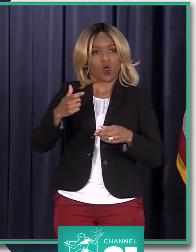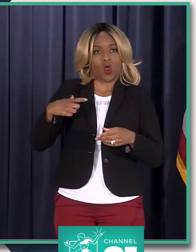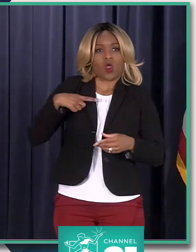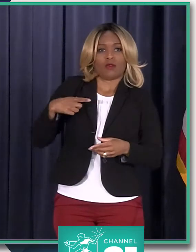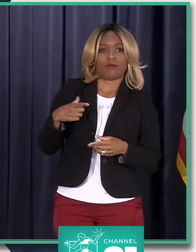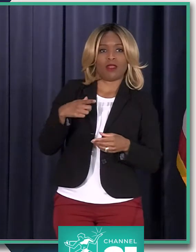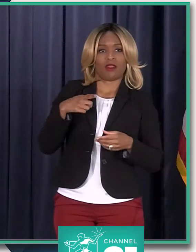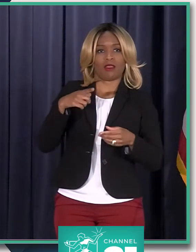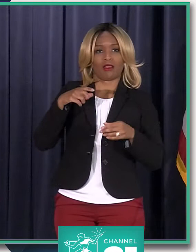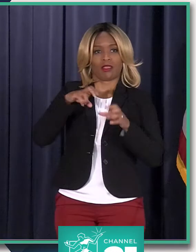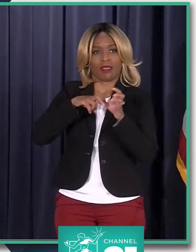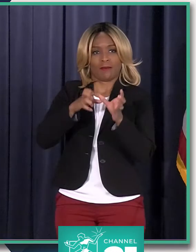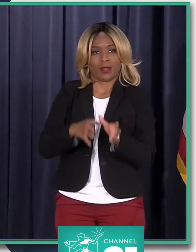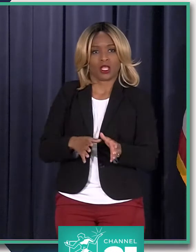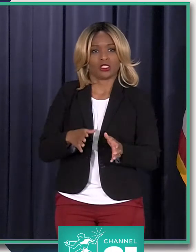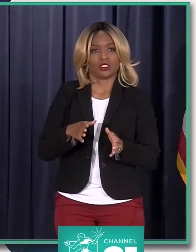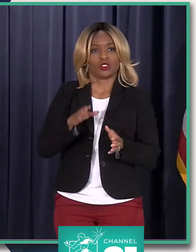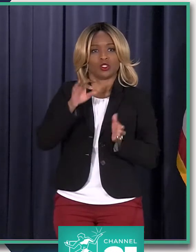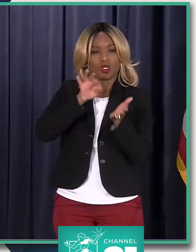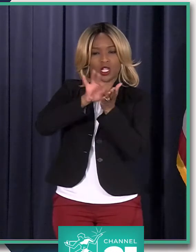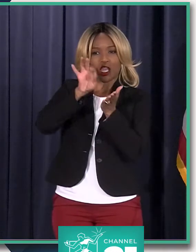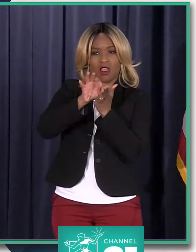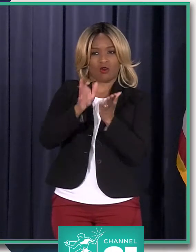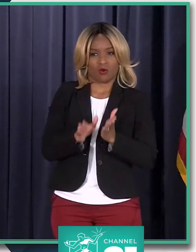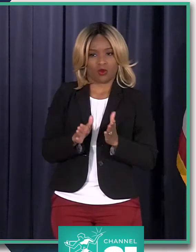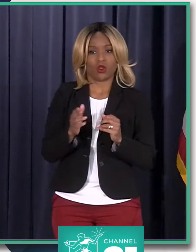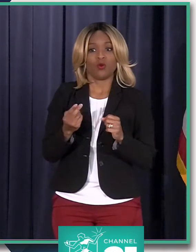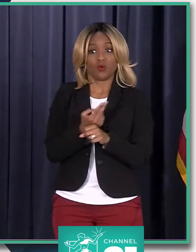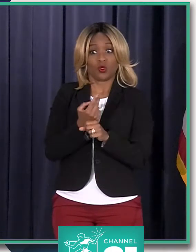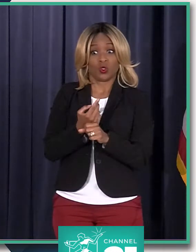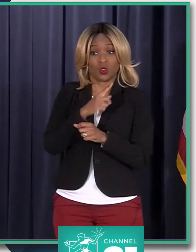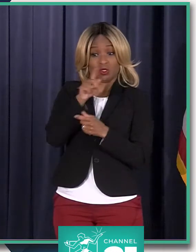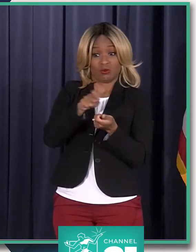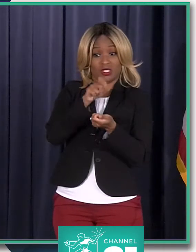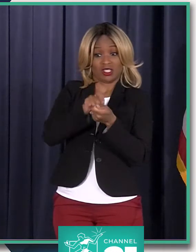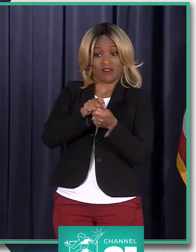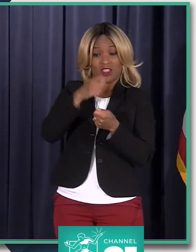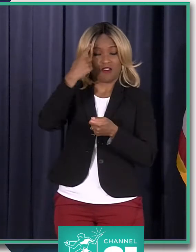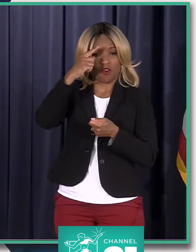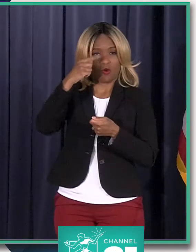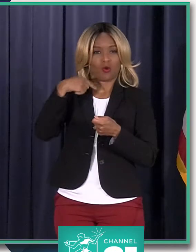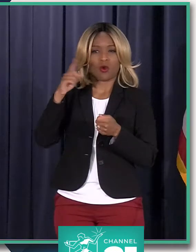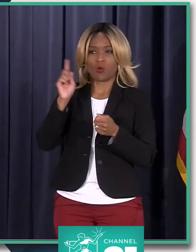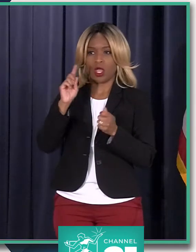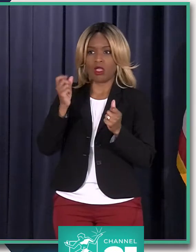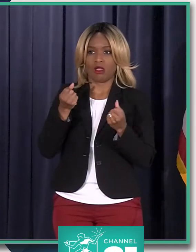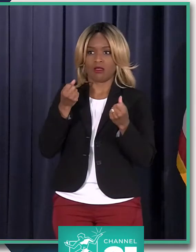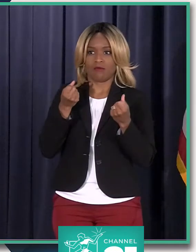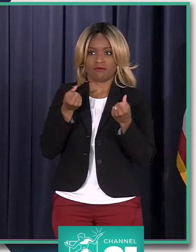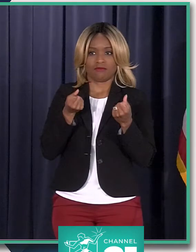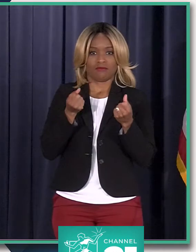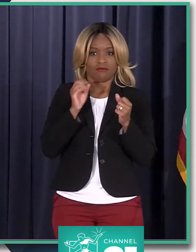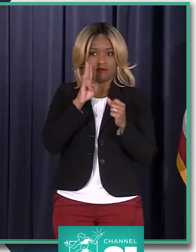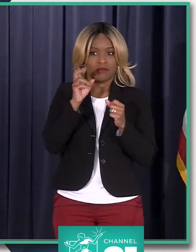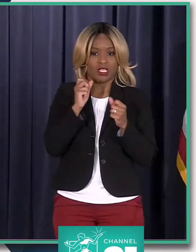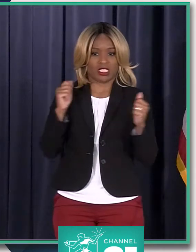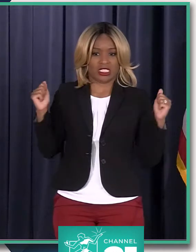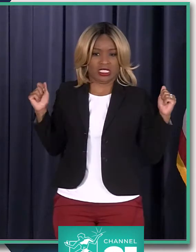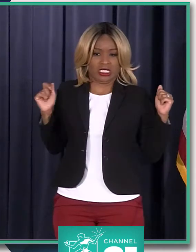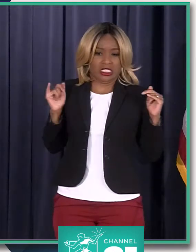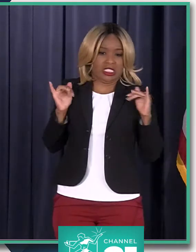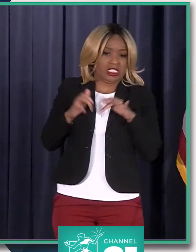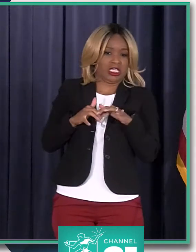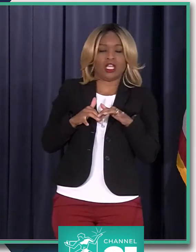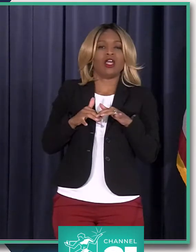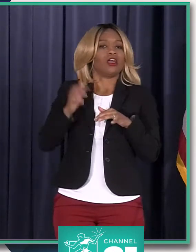counters. And we're utilizing that information to know specifically where we're having our overcrowding issue. Eventually, overcrowding